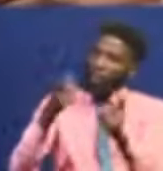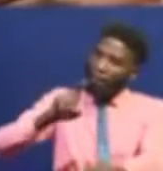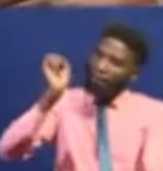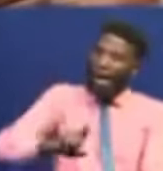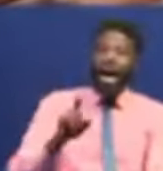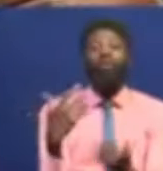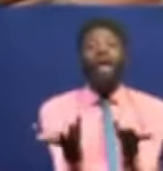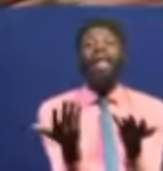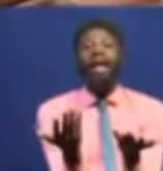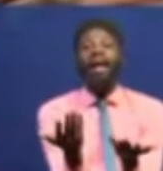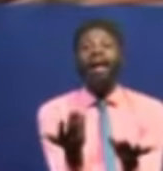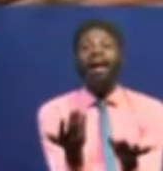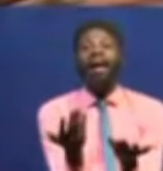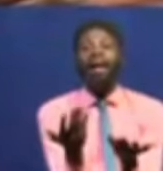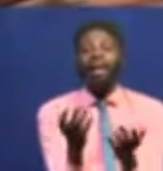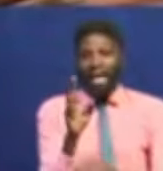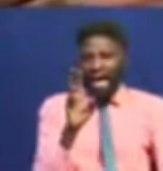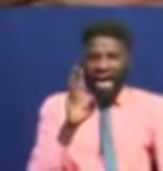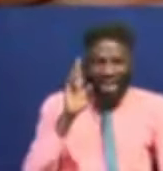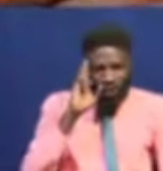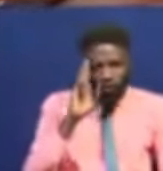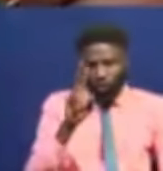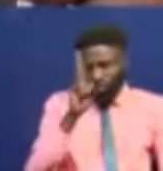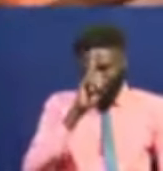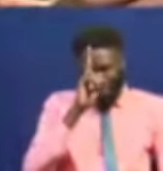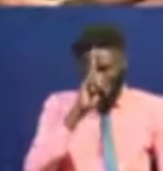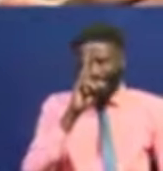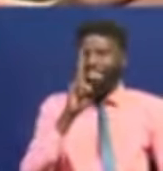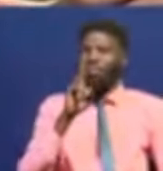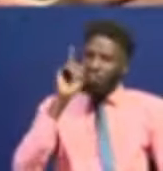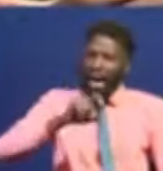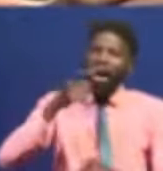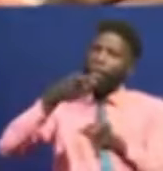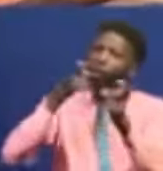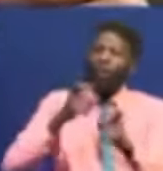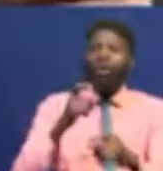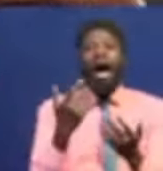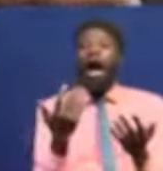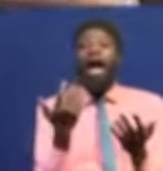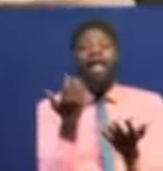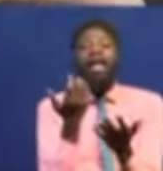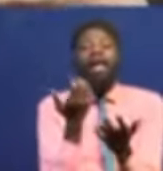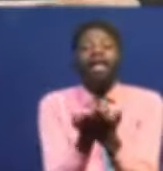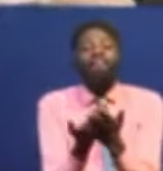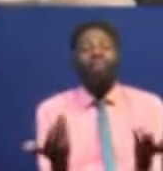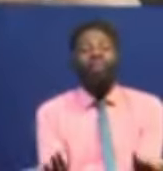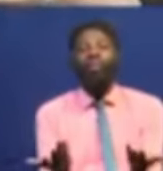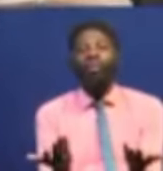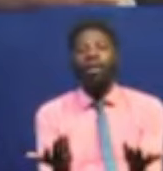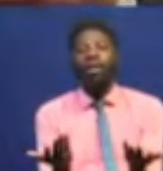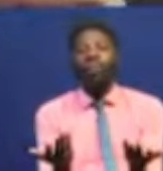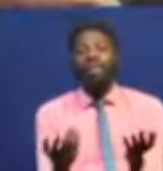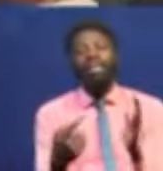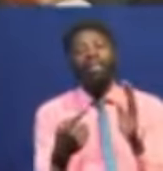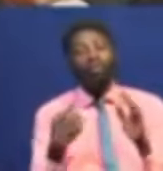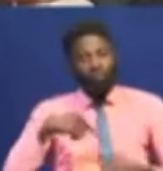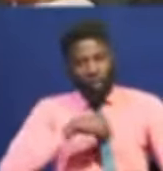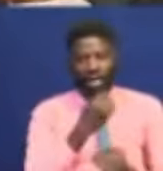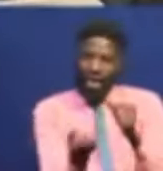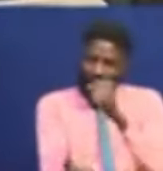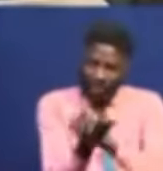was justification for the police to use the excessive force. So basically, we are showing examples where the rule of